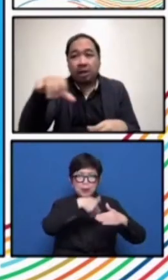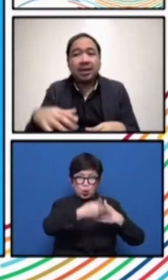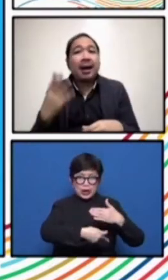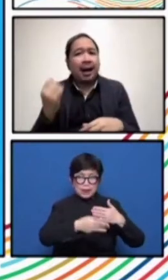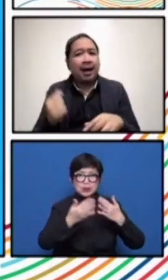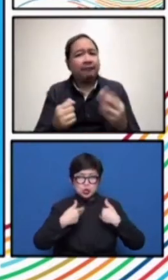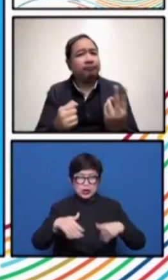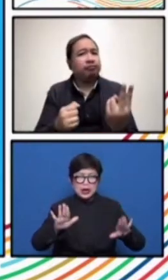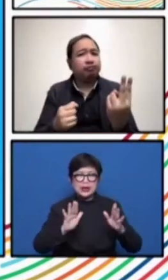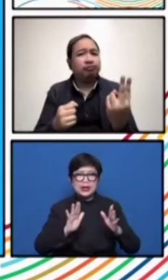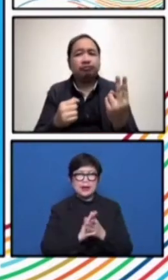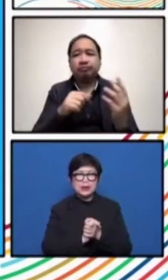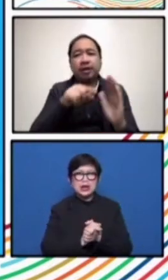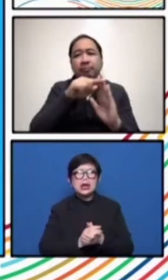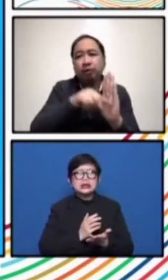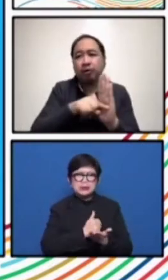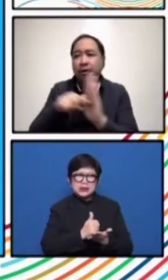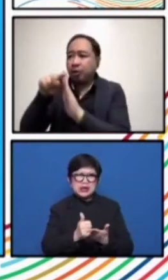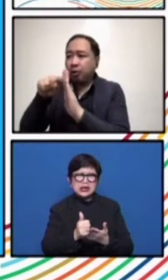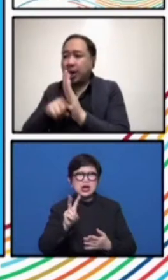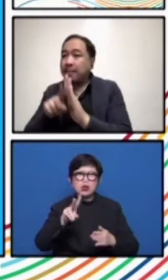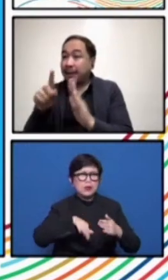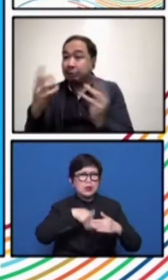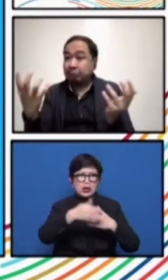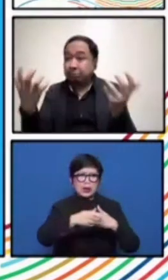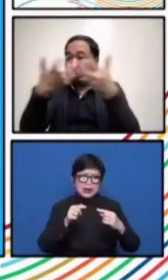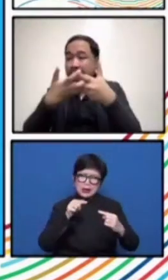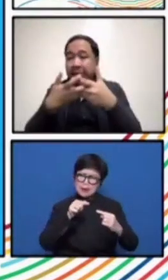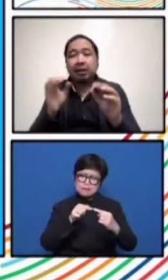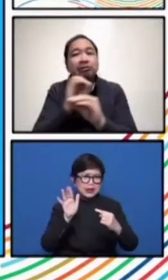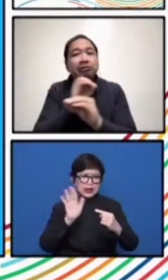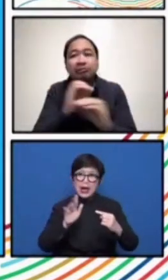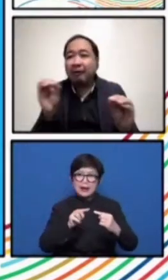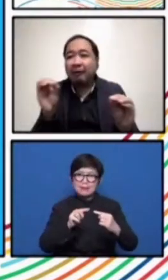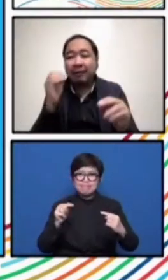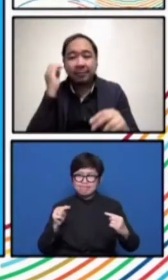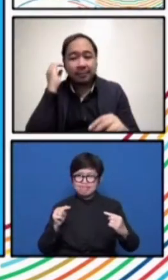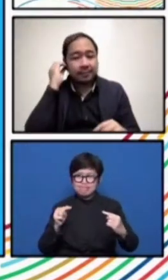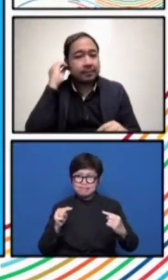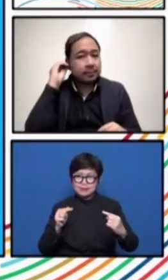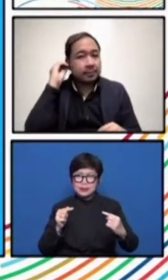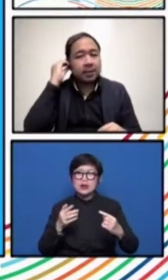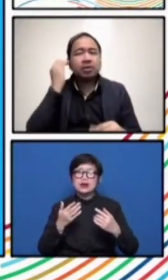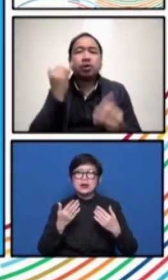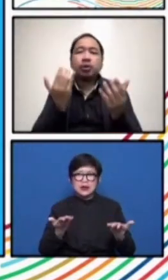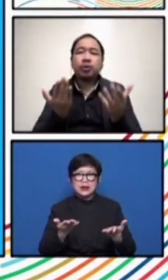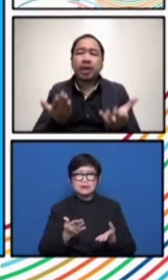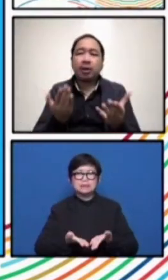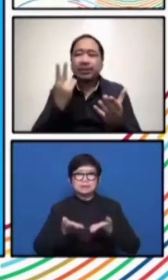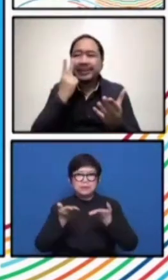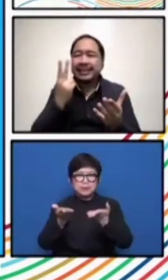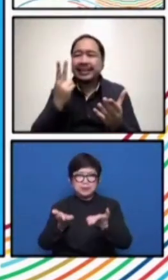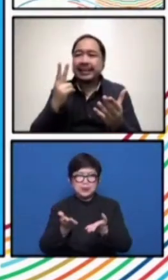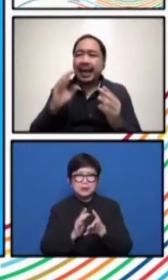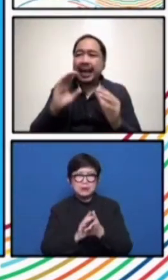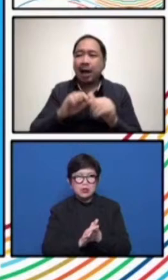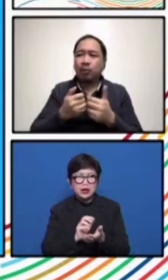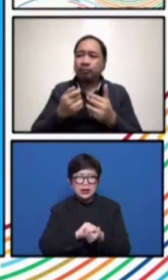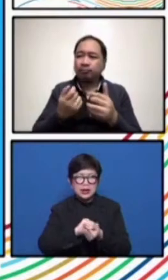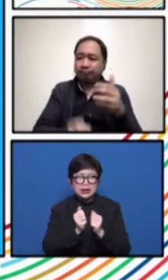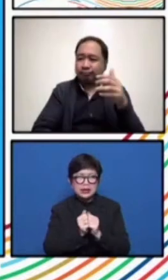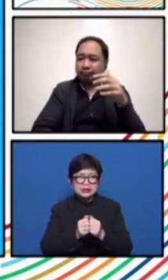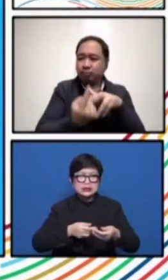one to another and I think for instance bringing more case management around the deployment of